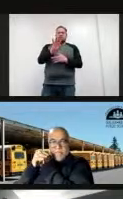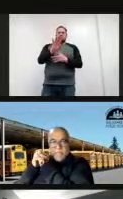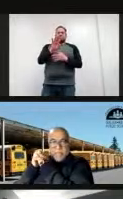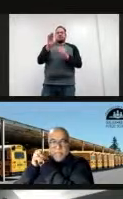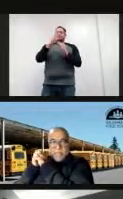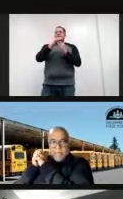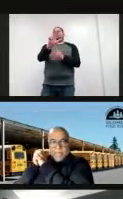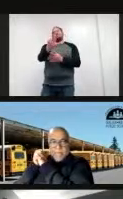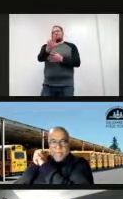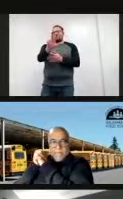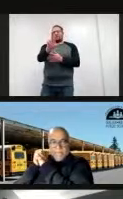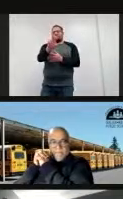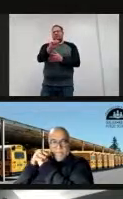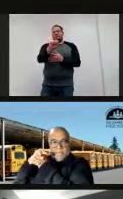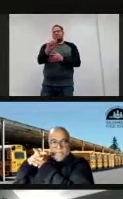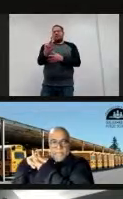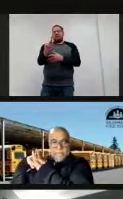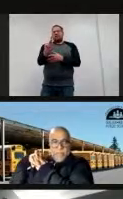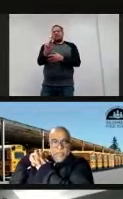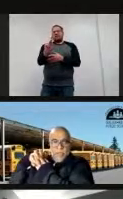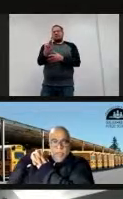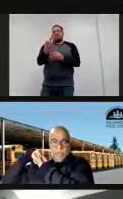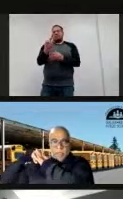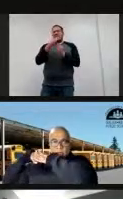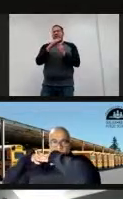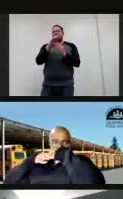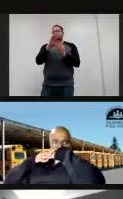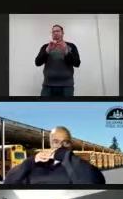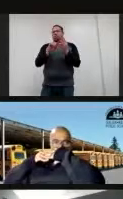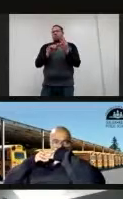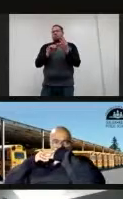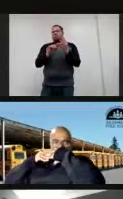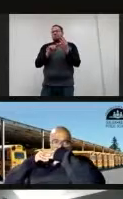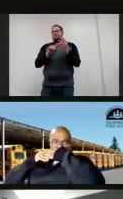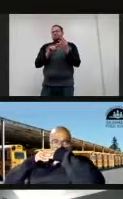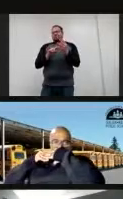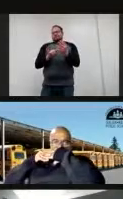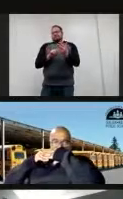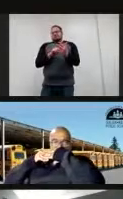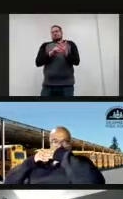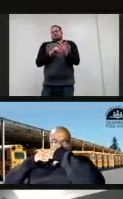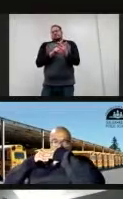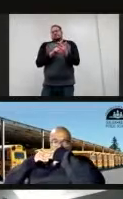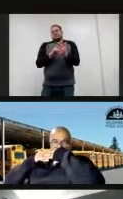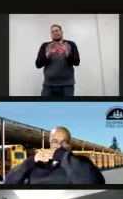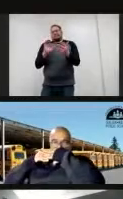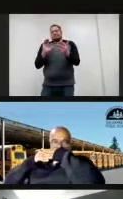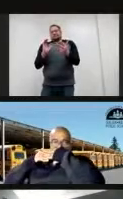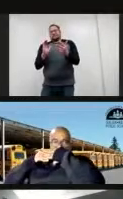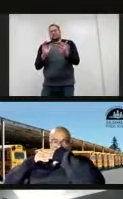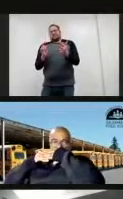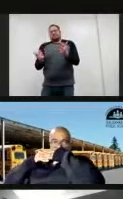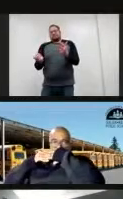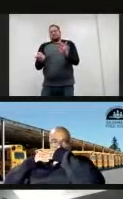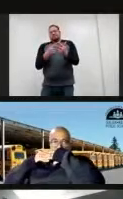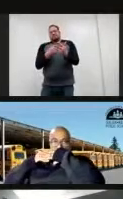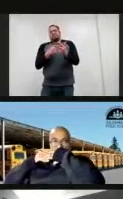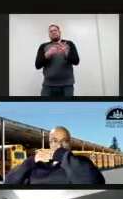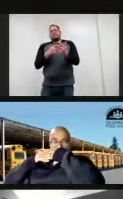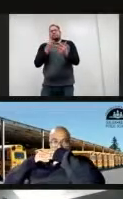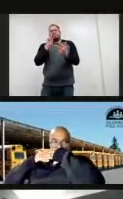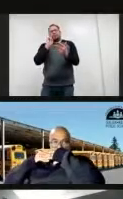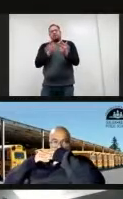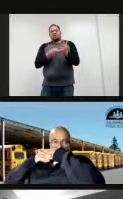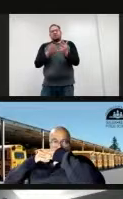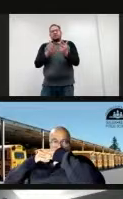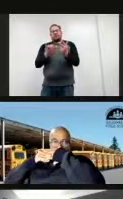because Salem-Keizer is one of the top four. So it's looking at our three closest comparators. Recognize, if you will, that